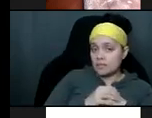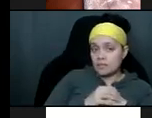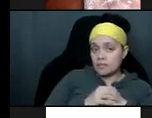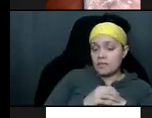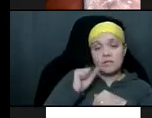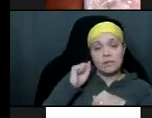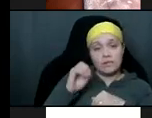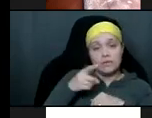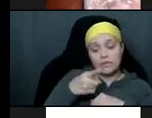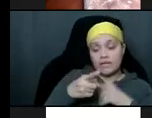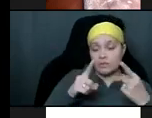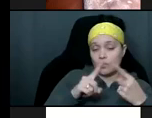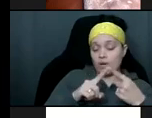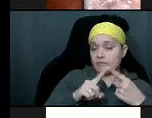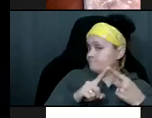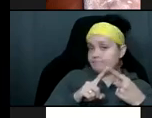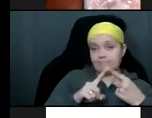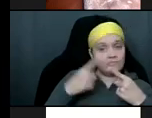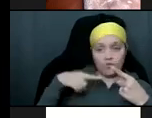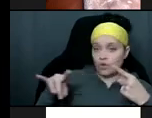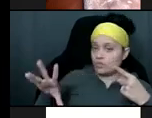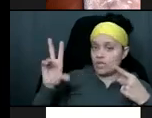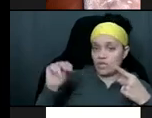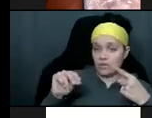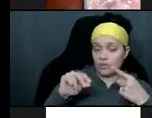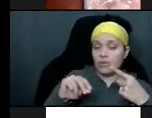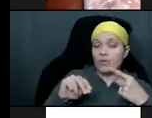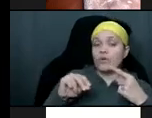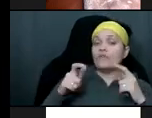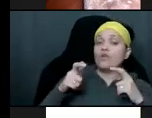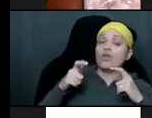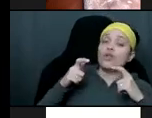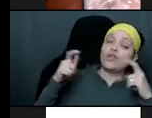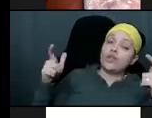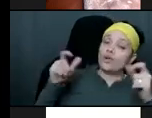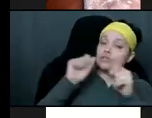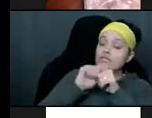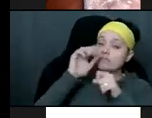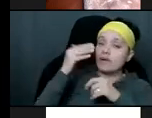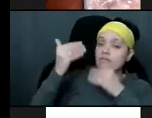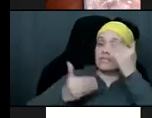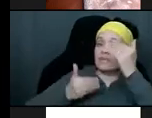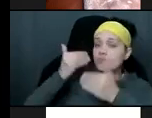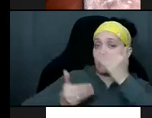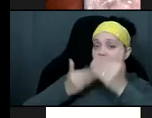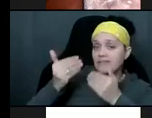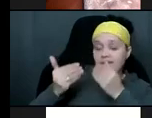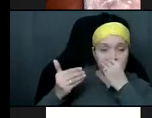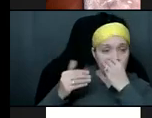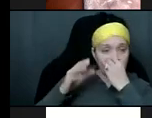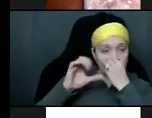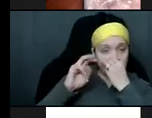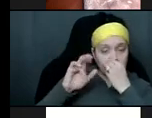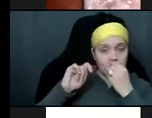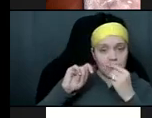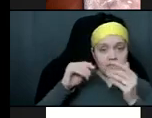So that's strike one for Australia. Of the world's largest mountain building processes, continent versus